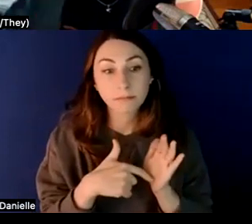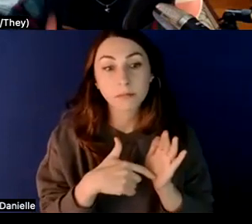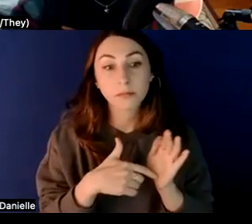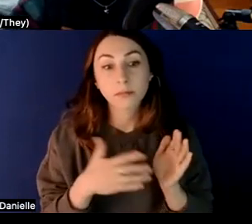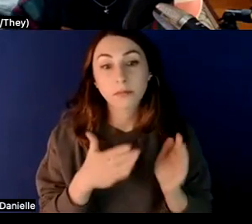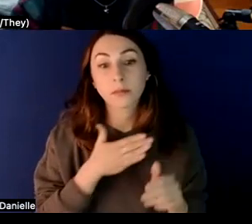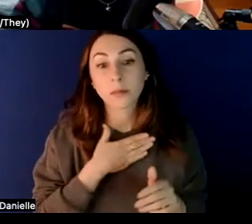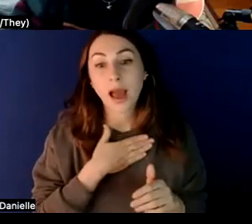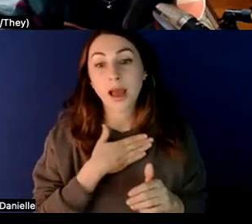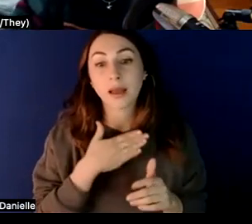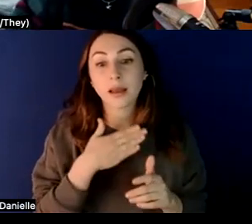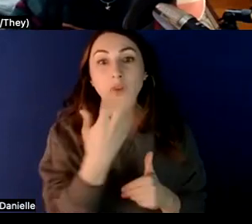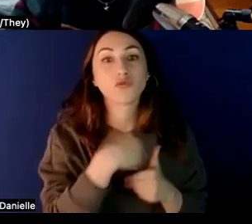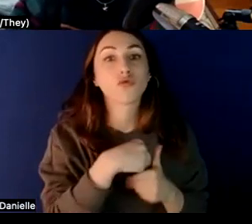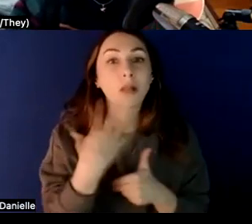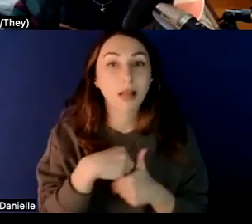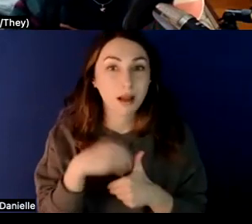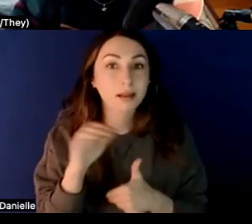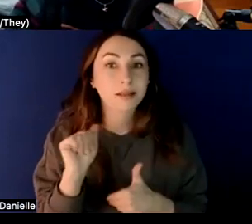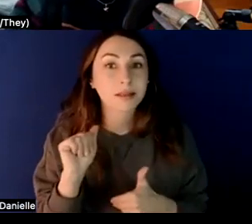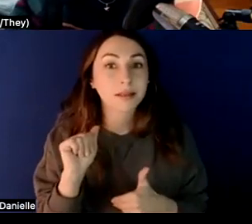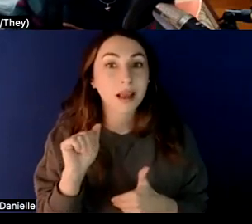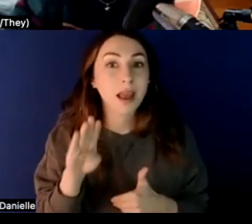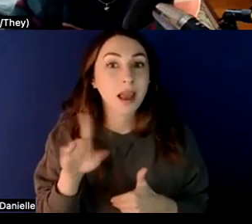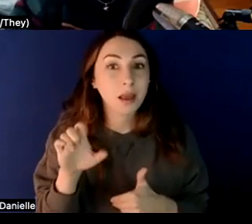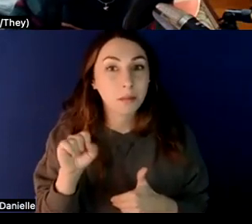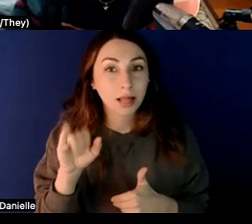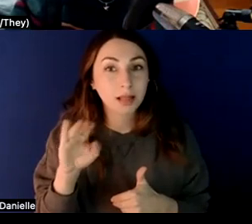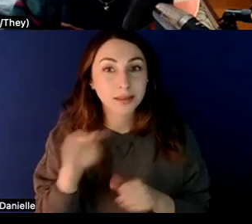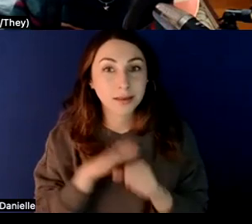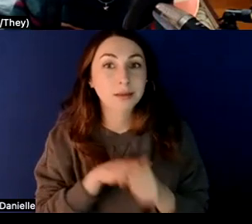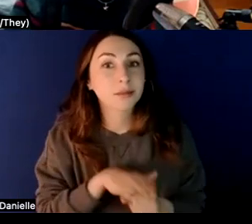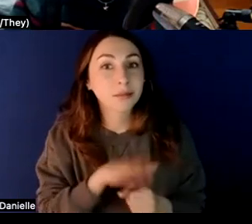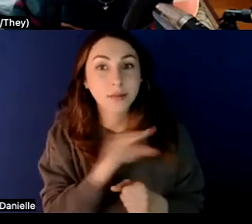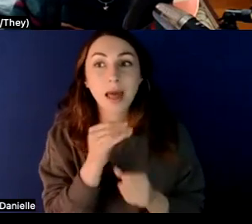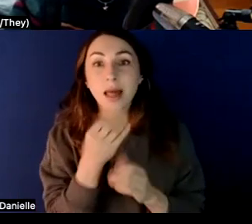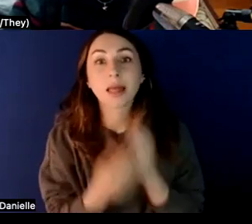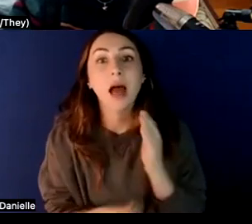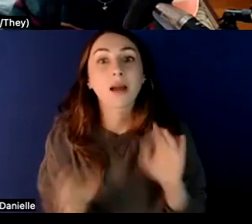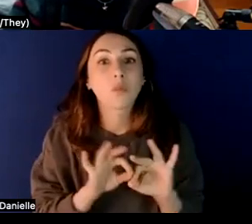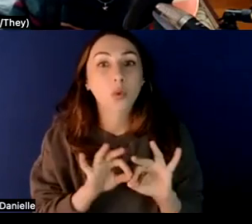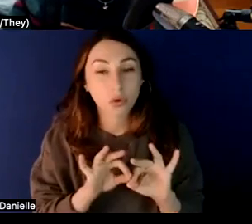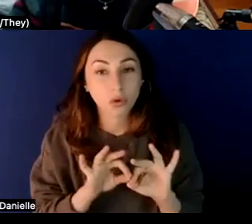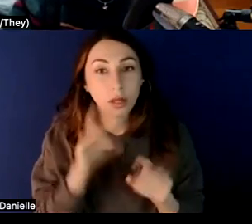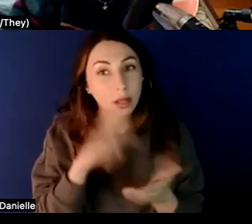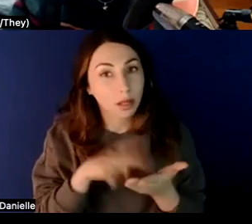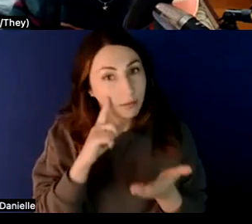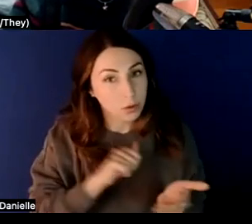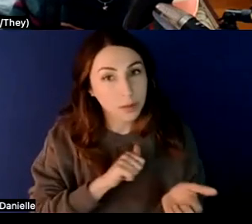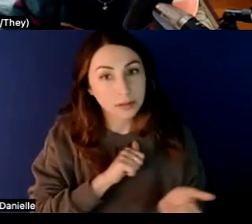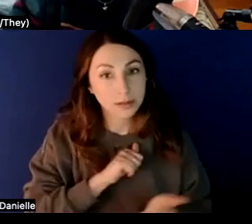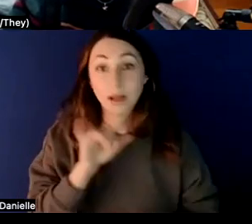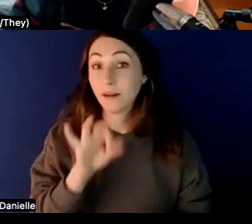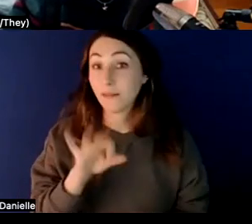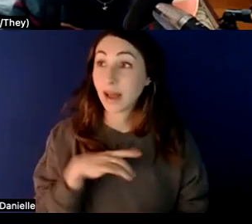my internalized ableism around the whole thing and my lack of worth for myself. And I think if I had that,